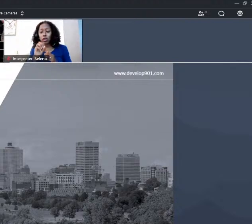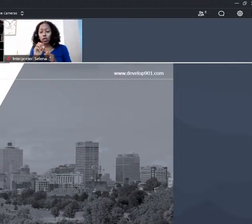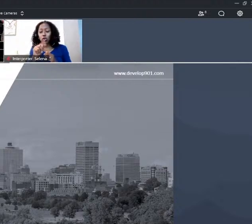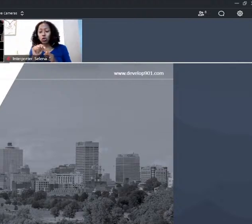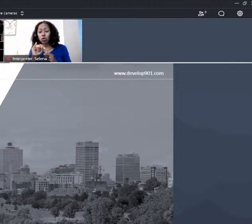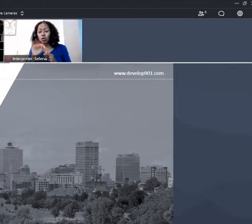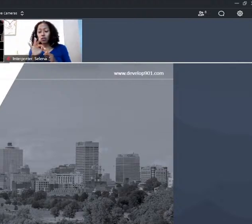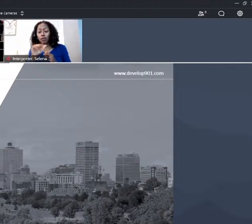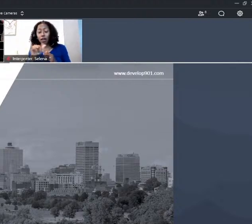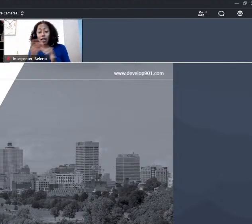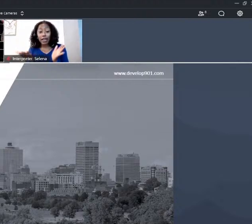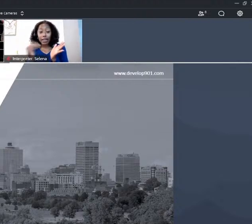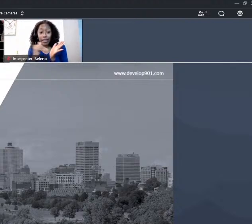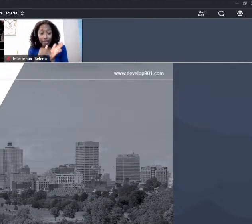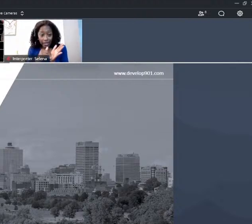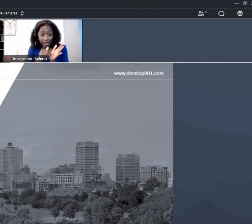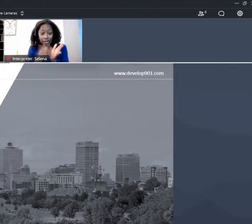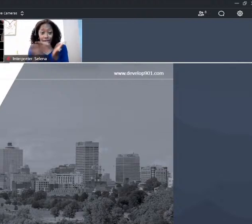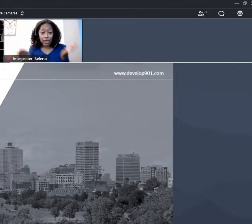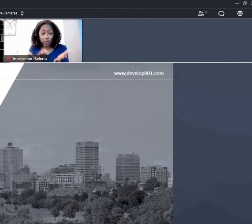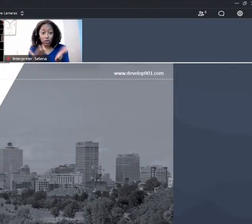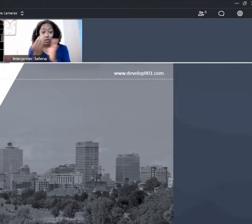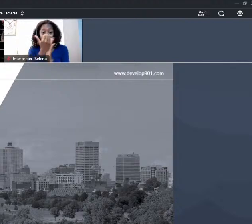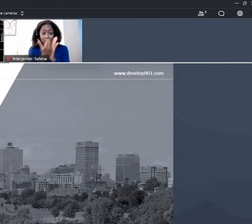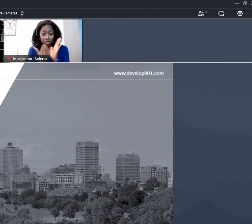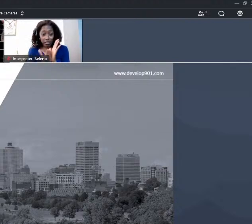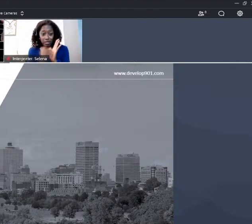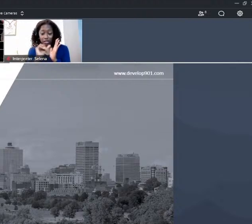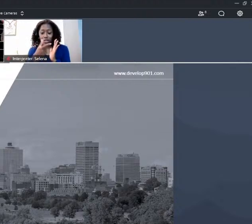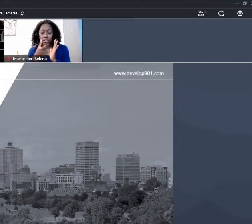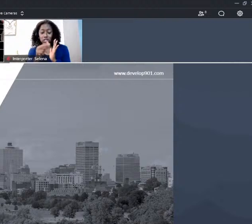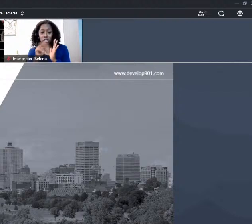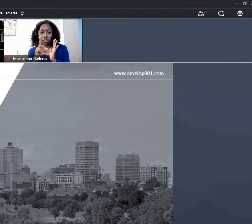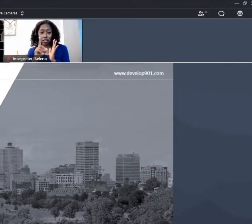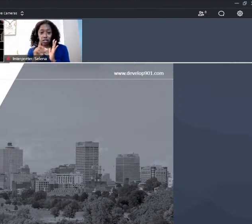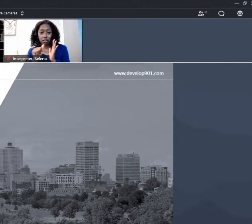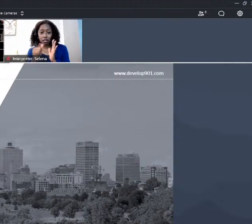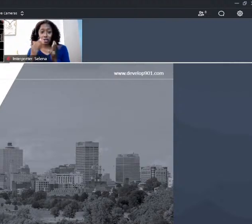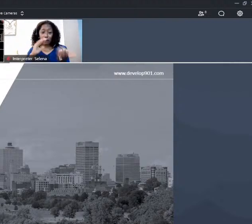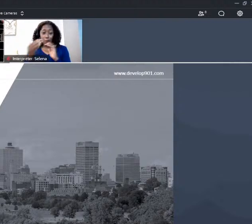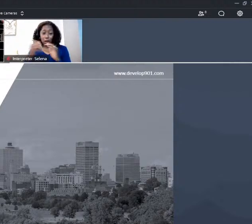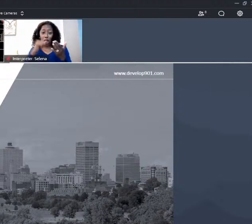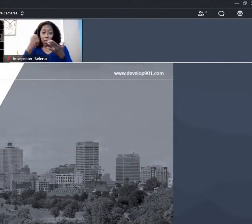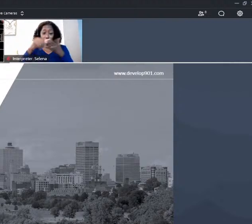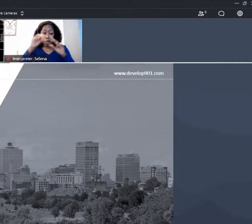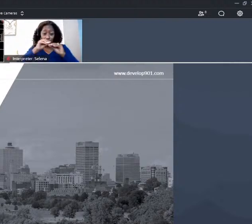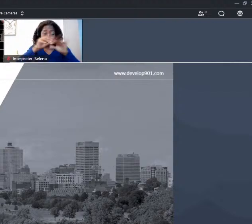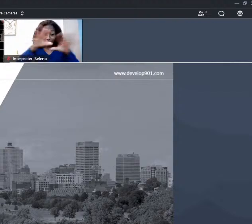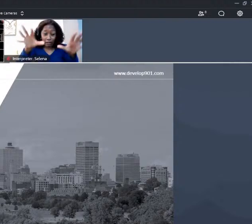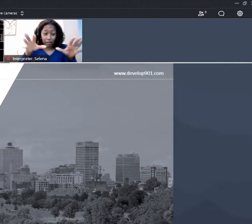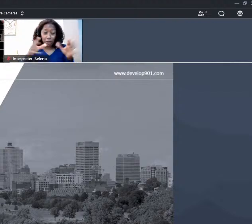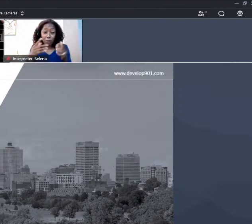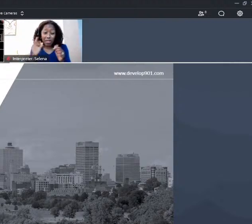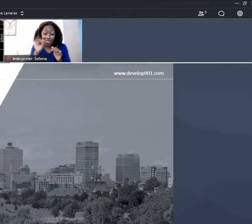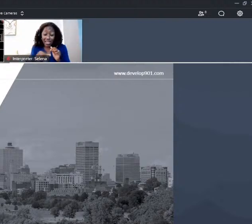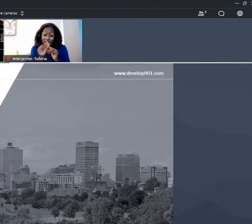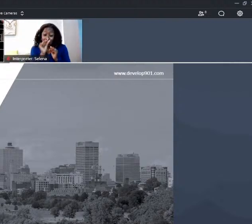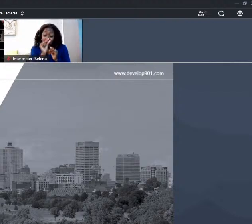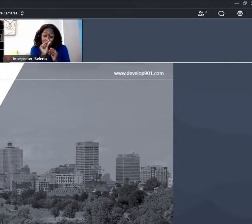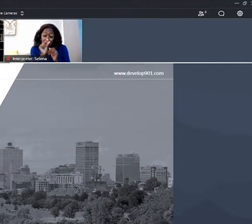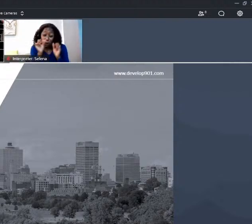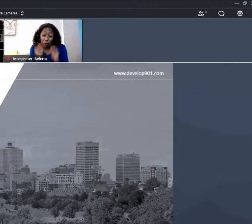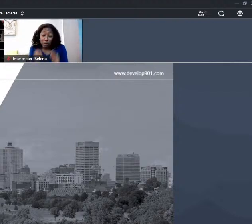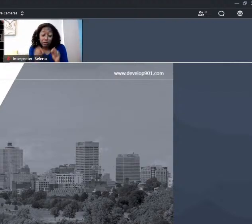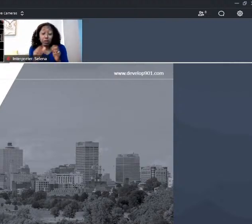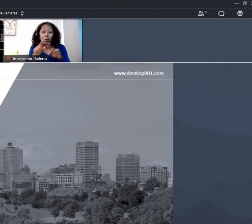agenda versus mailed notice. But you know, that's a small universe. I think on